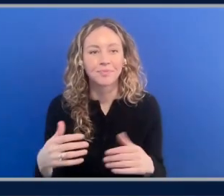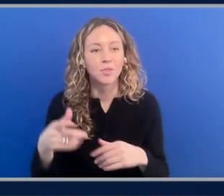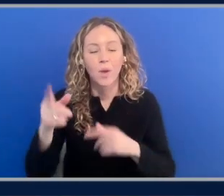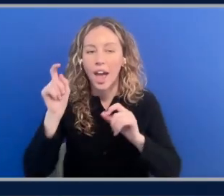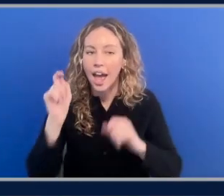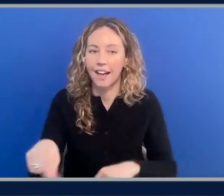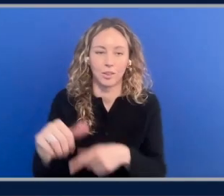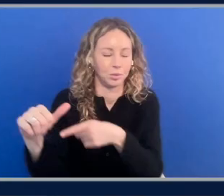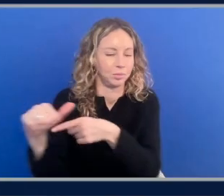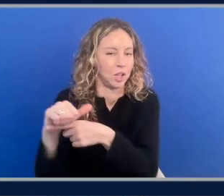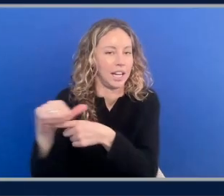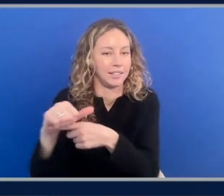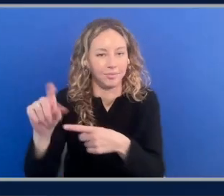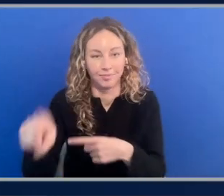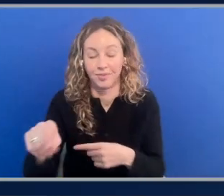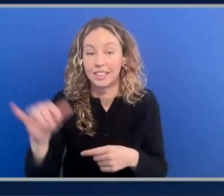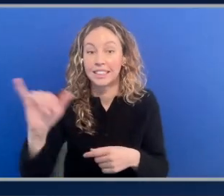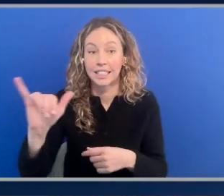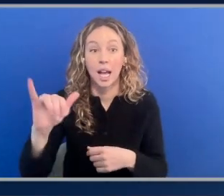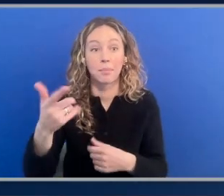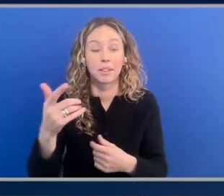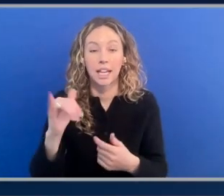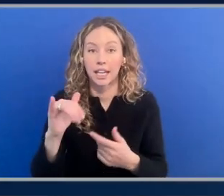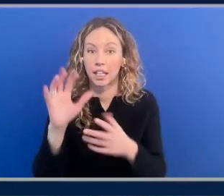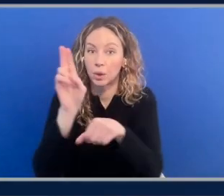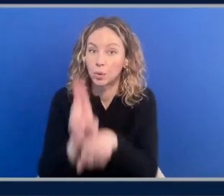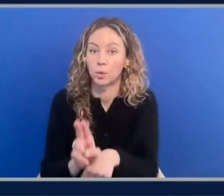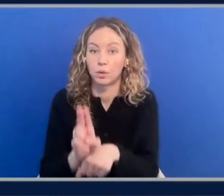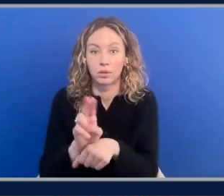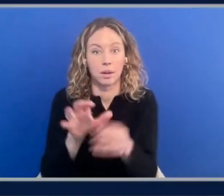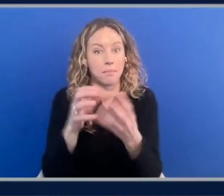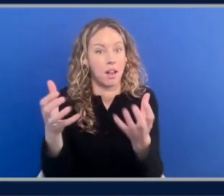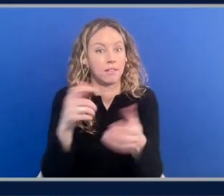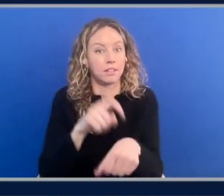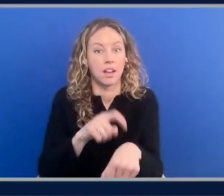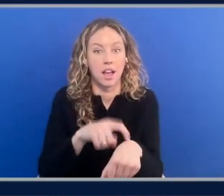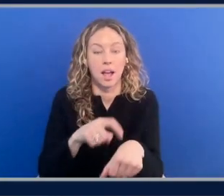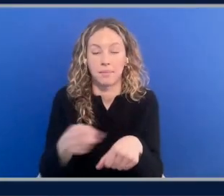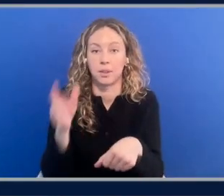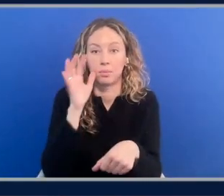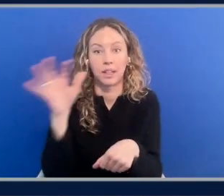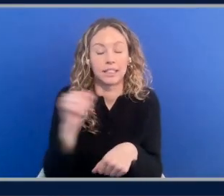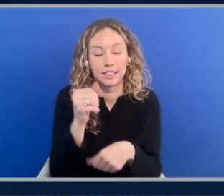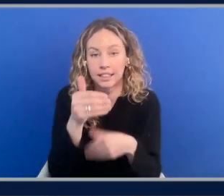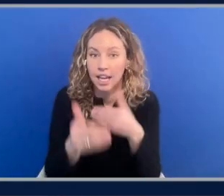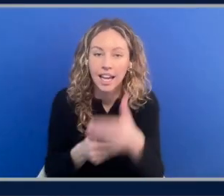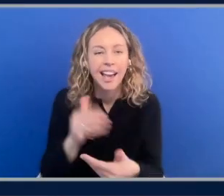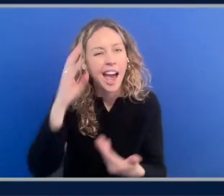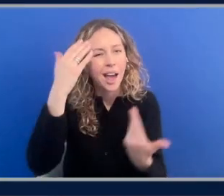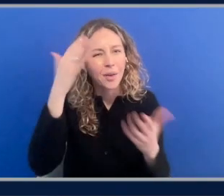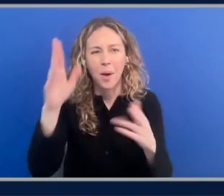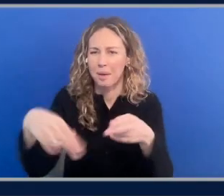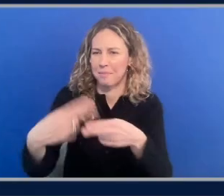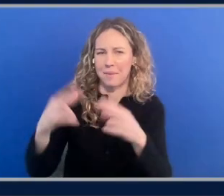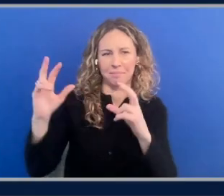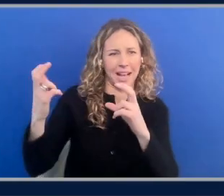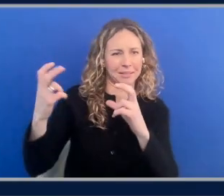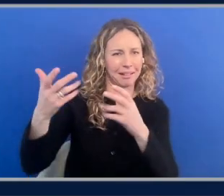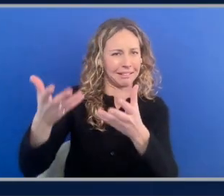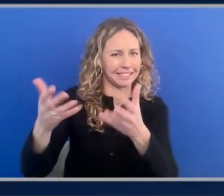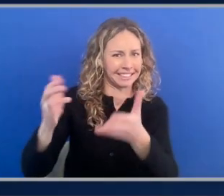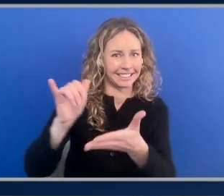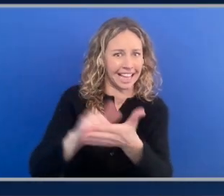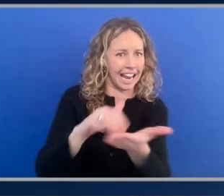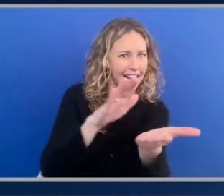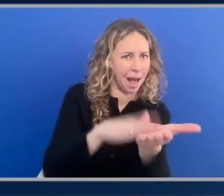practice, and for me, it's like getting used to the amount of time that it takes. It does. I don't know about basketball, so I'm like, is that a compliment or a